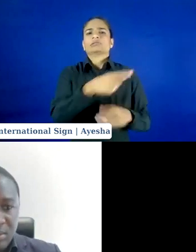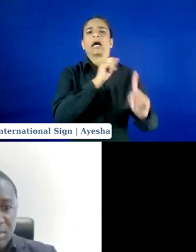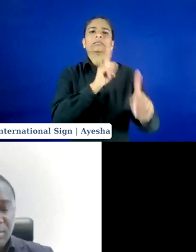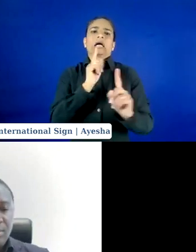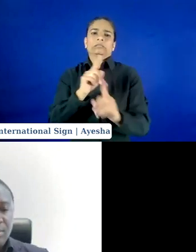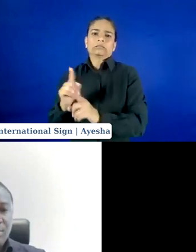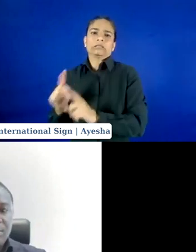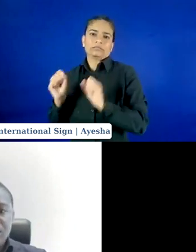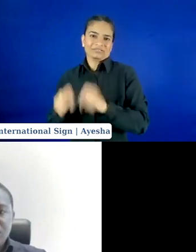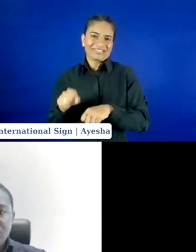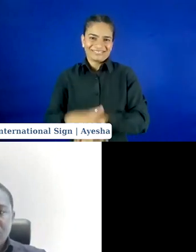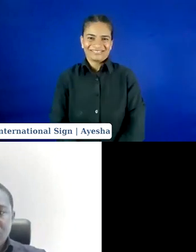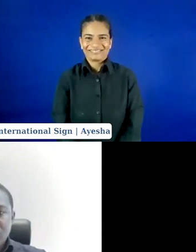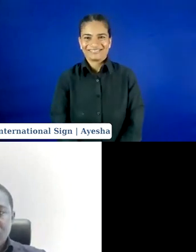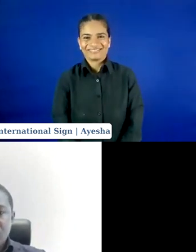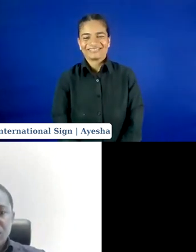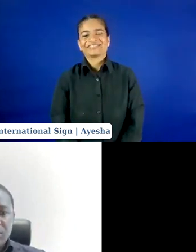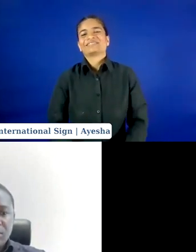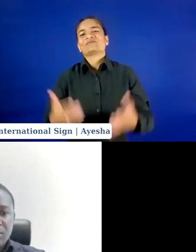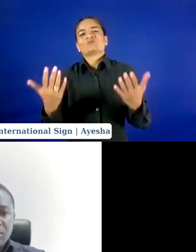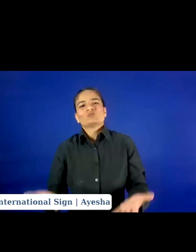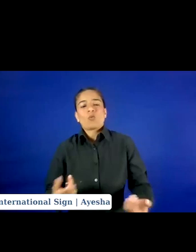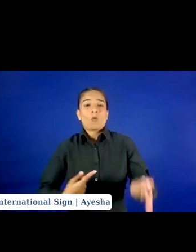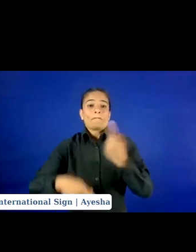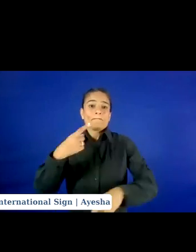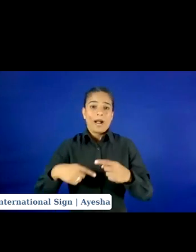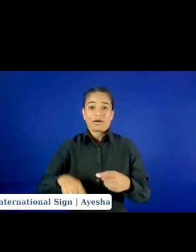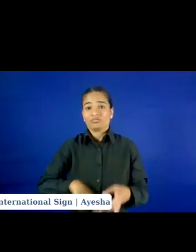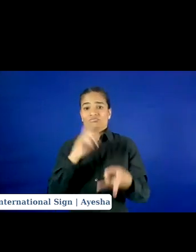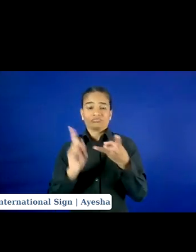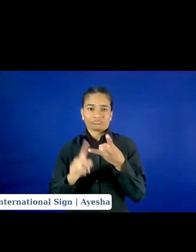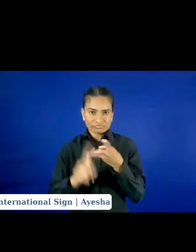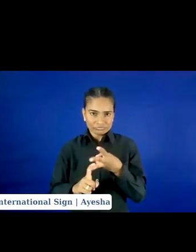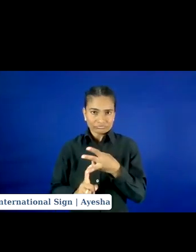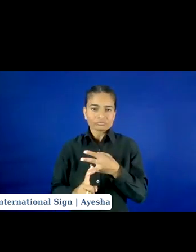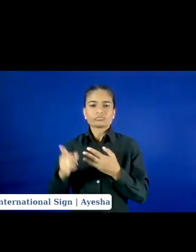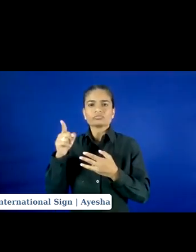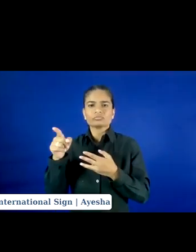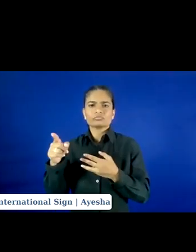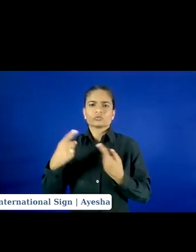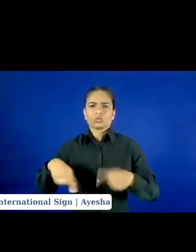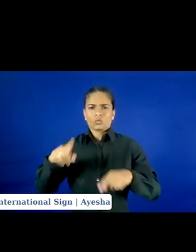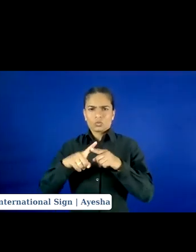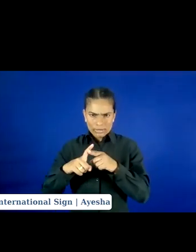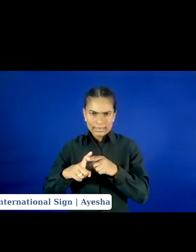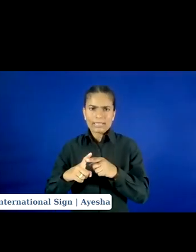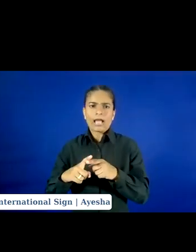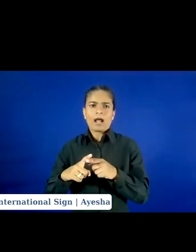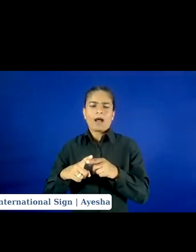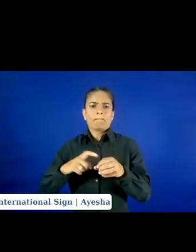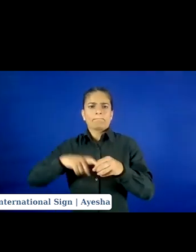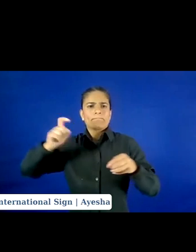Let's now go back to Ms. Phuong, and we are picking it up from slide 3. Ms. Phuong, you take the